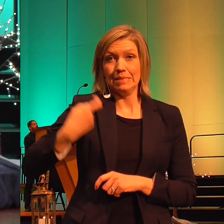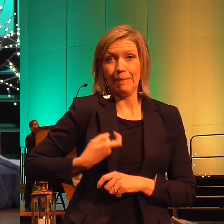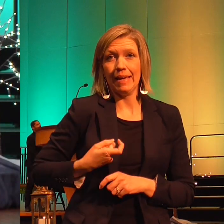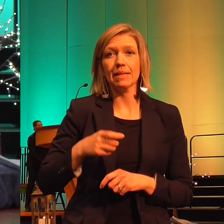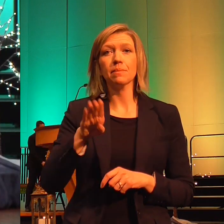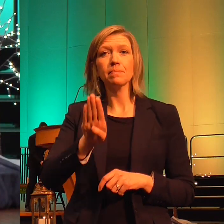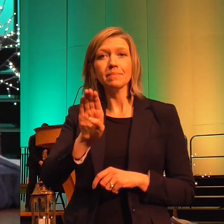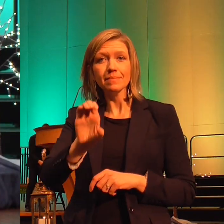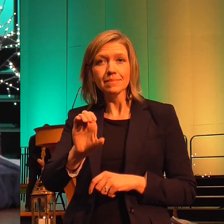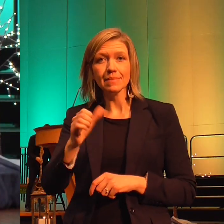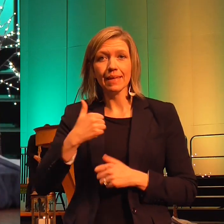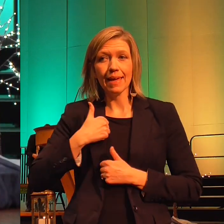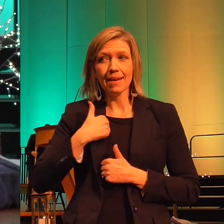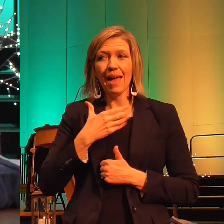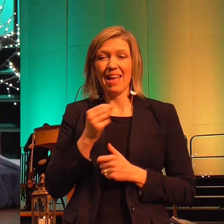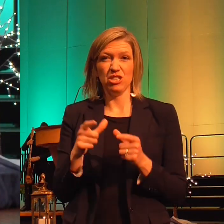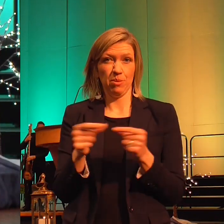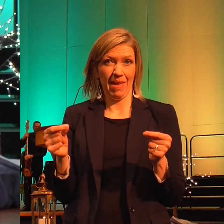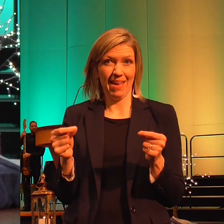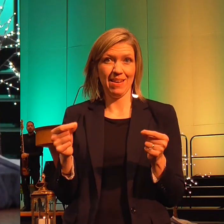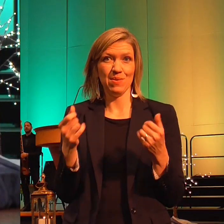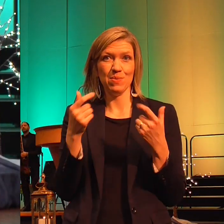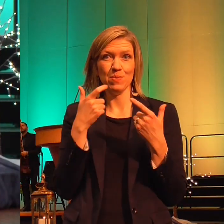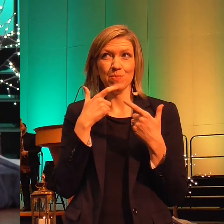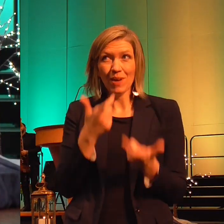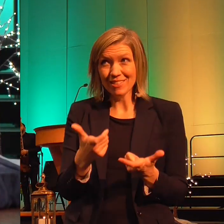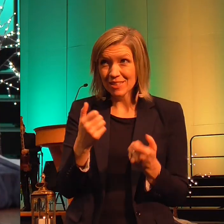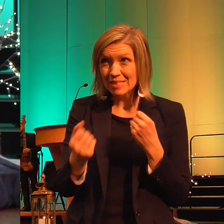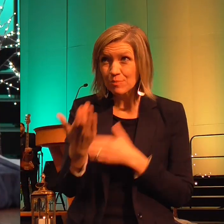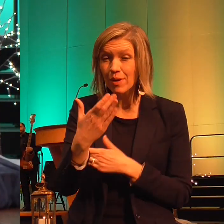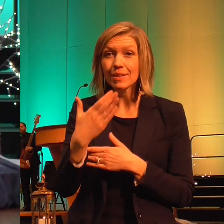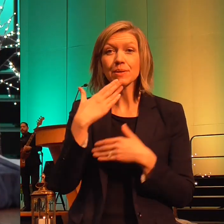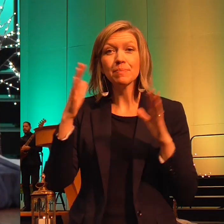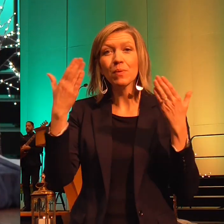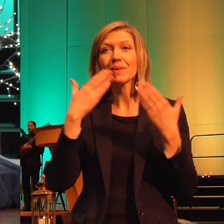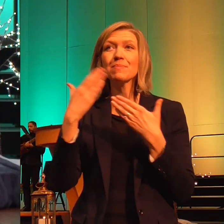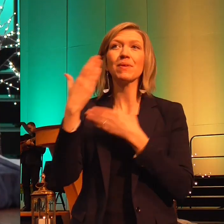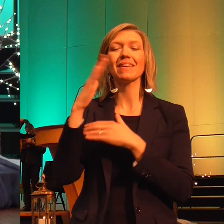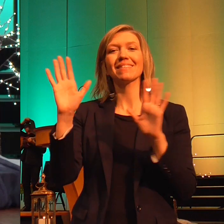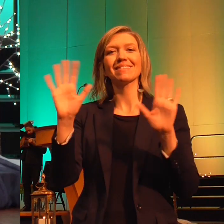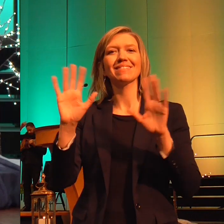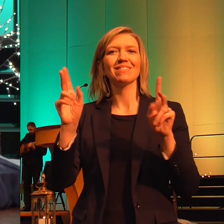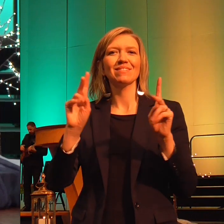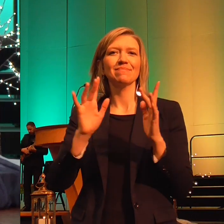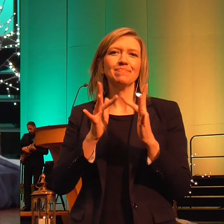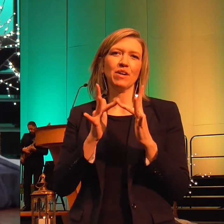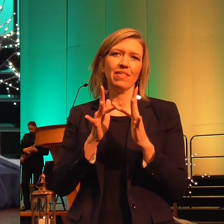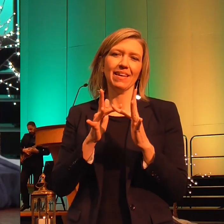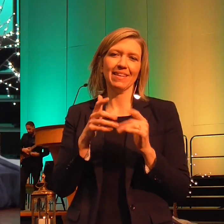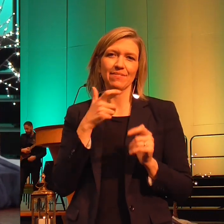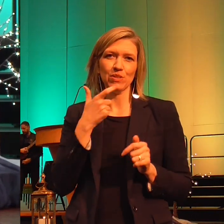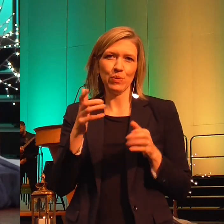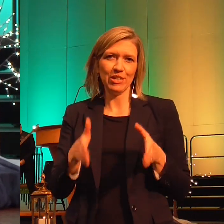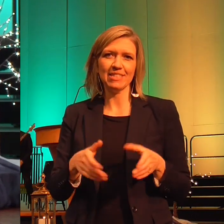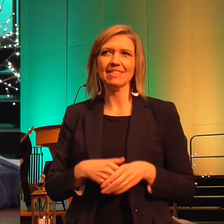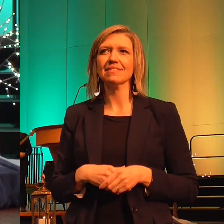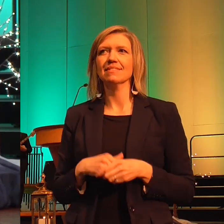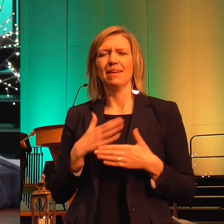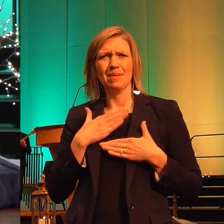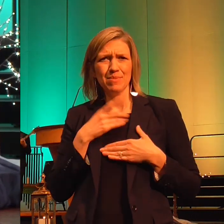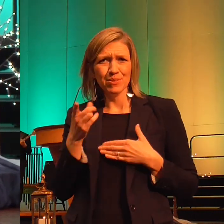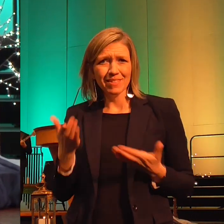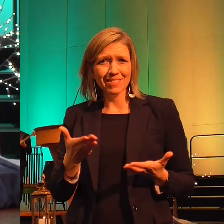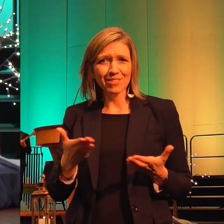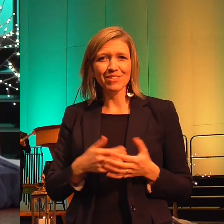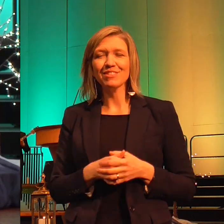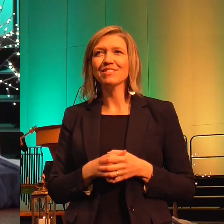British Columbia, Canada, and Japan watching this morning. So good morning to our online viewers. Glad to have you here with us. Yes. And